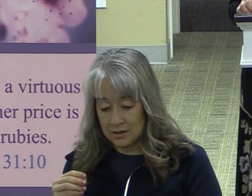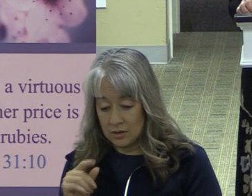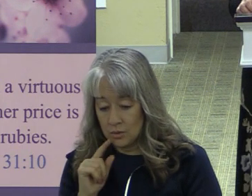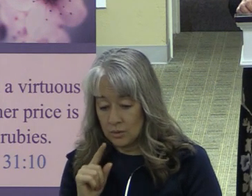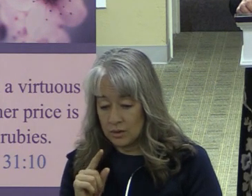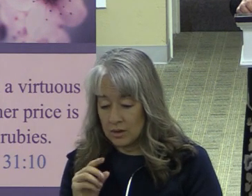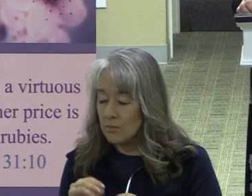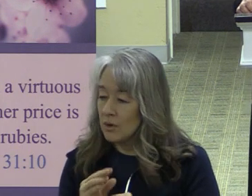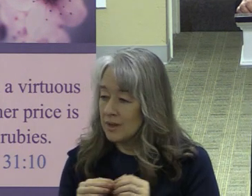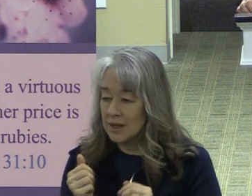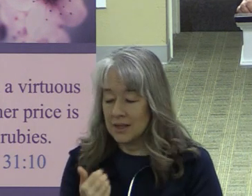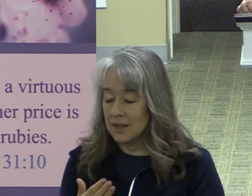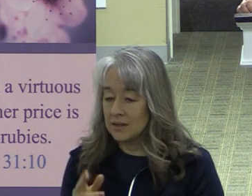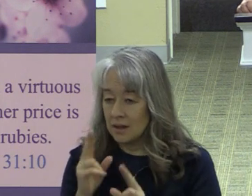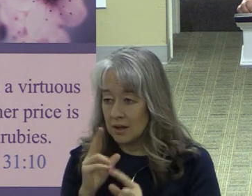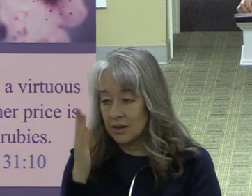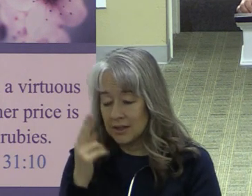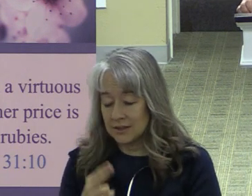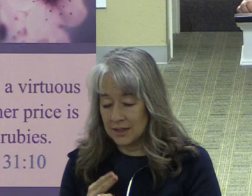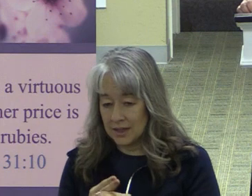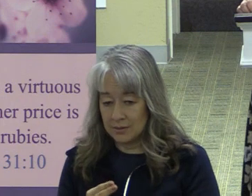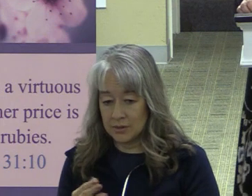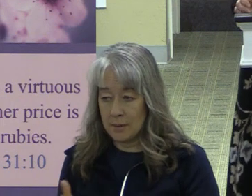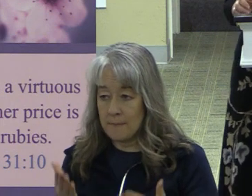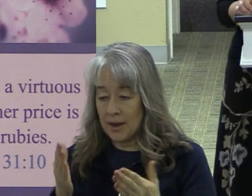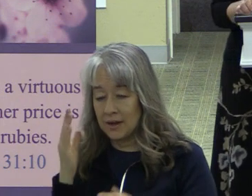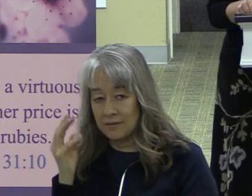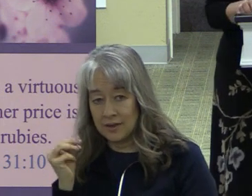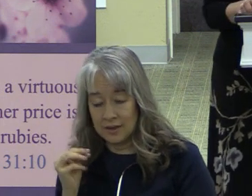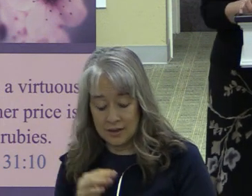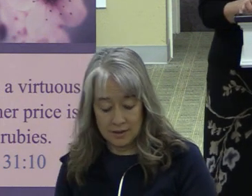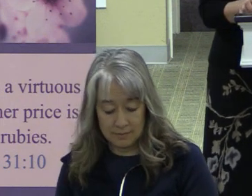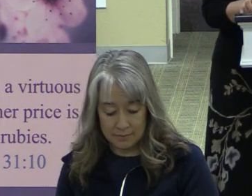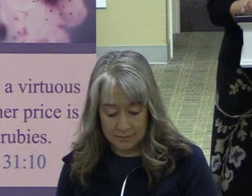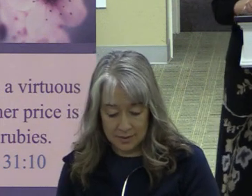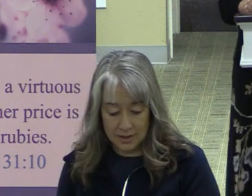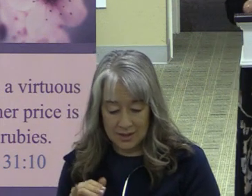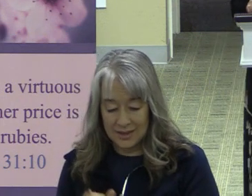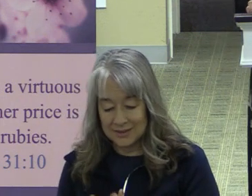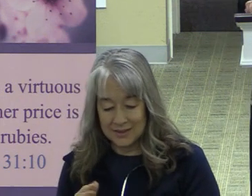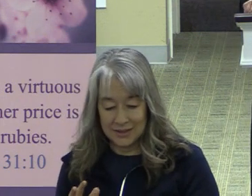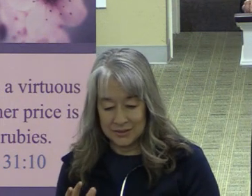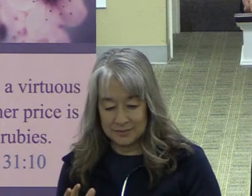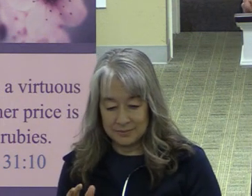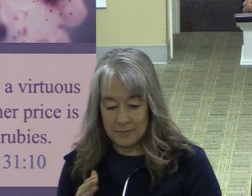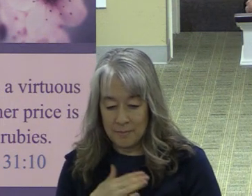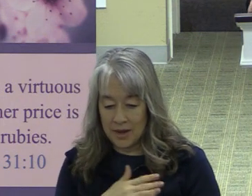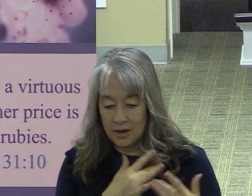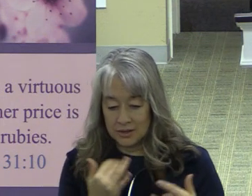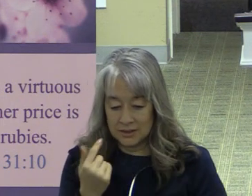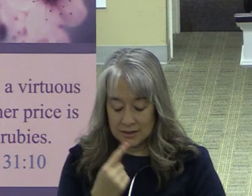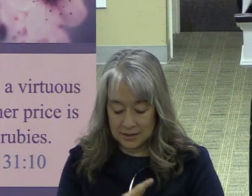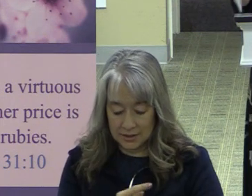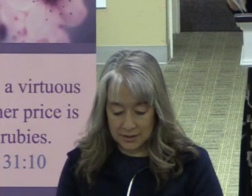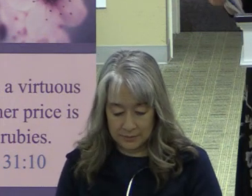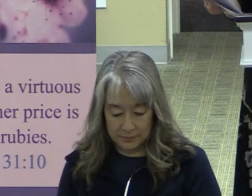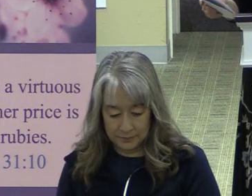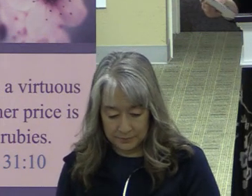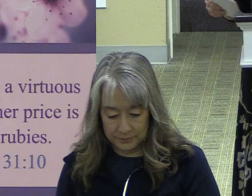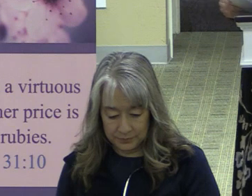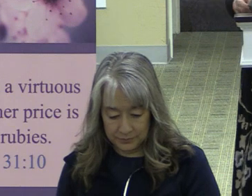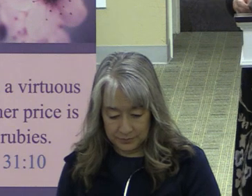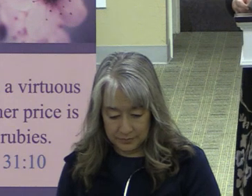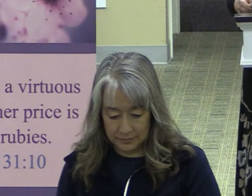really, but more than anything, to honor his name, to magnify him. And that's kind of my heart today. And